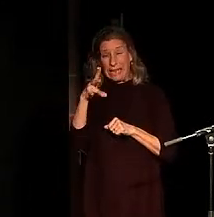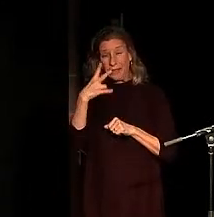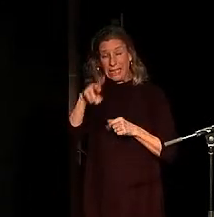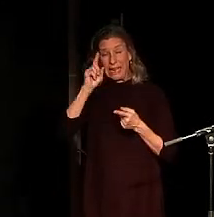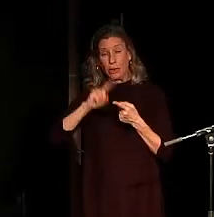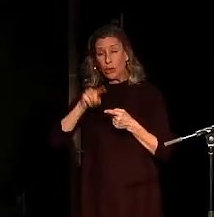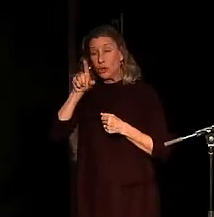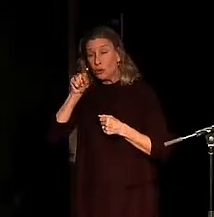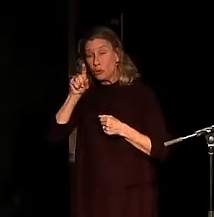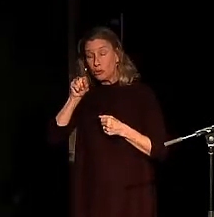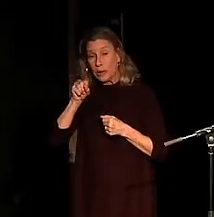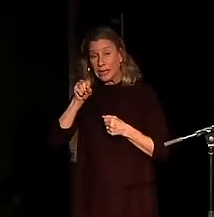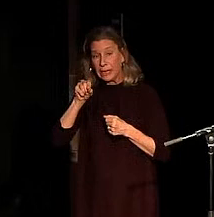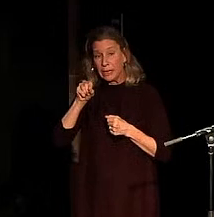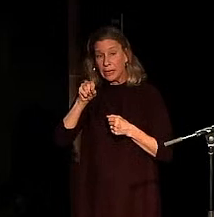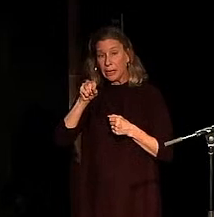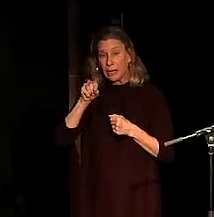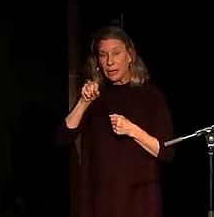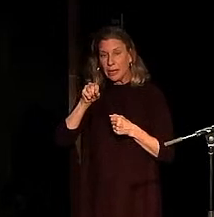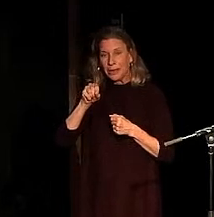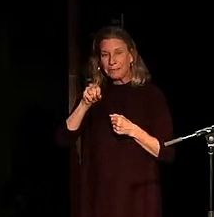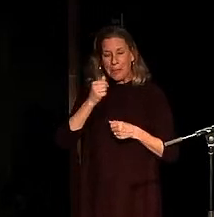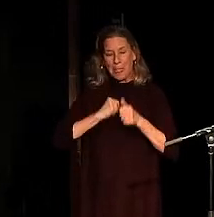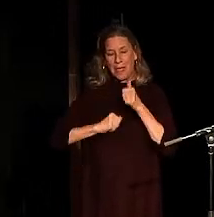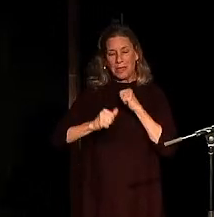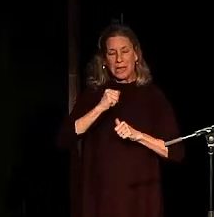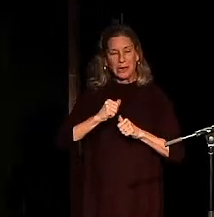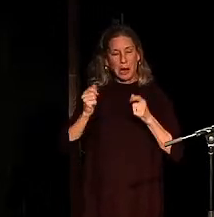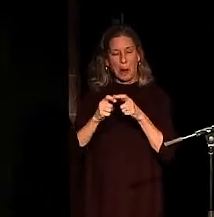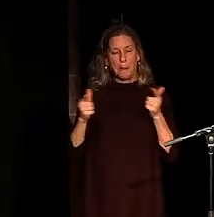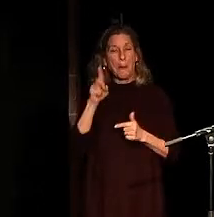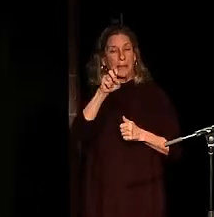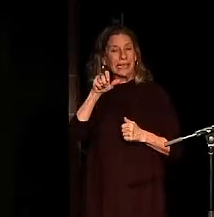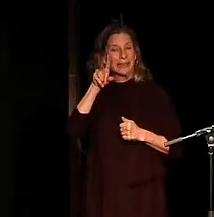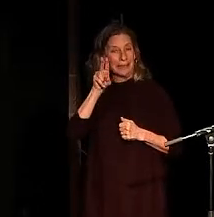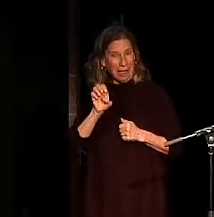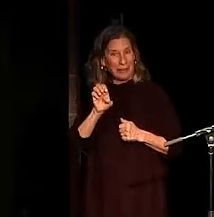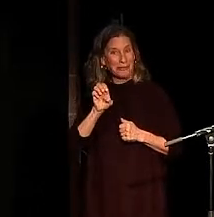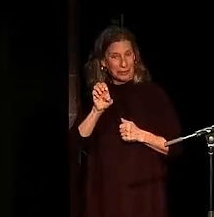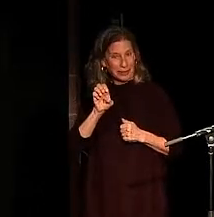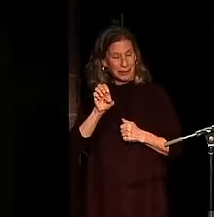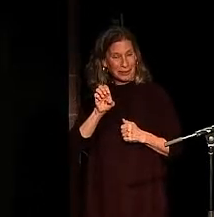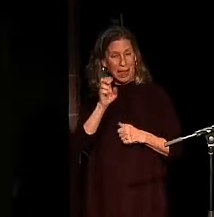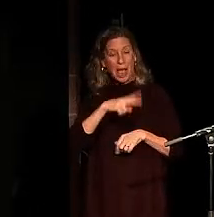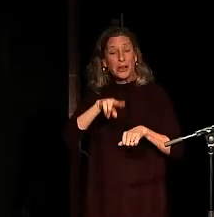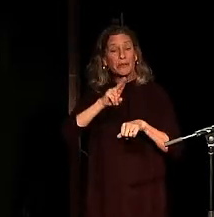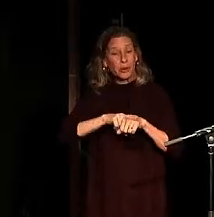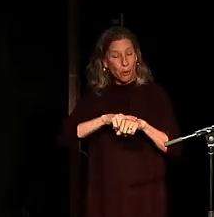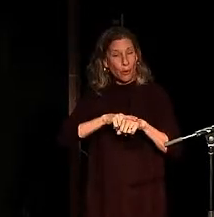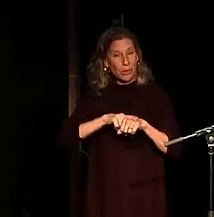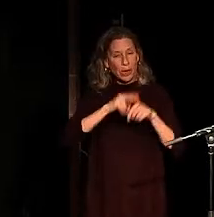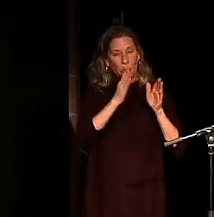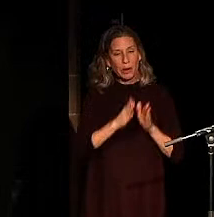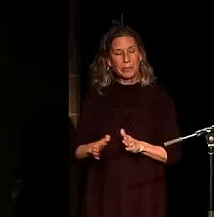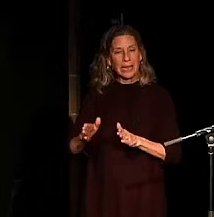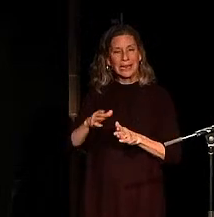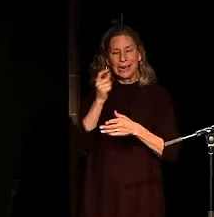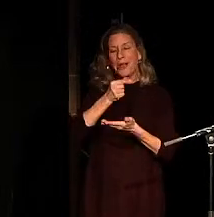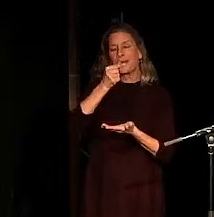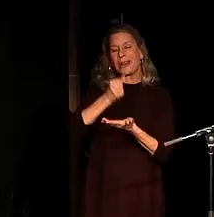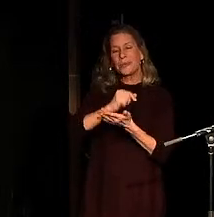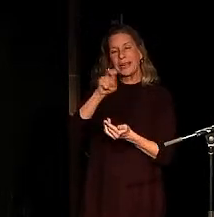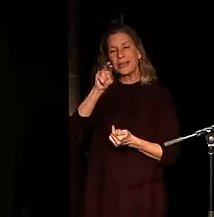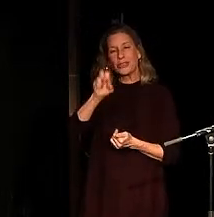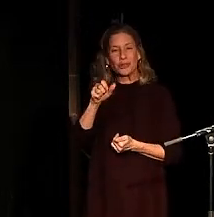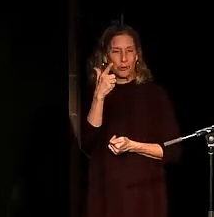to the 20, there's our theater spring production, Big Love. This is like fresh news. And of course, we're planning our commencement on June 21st.